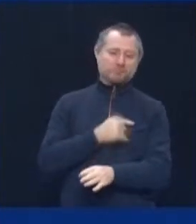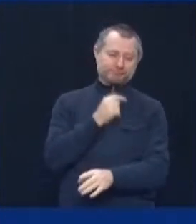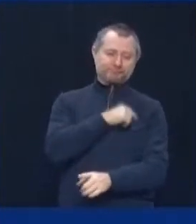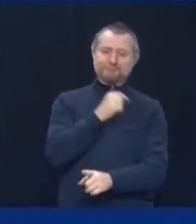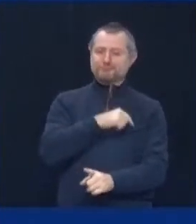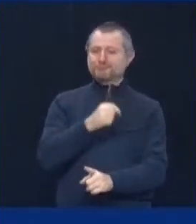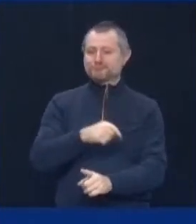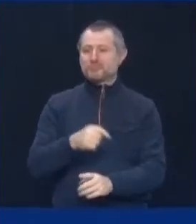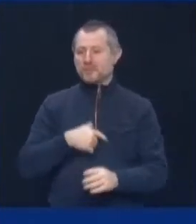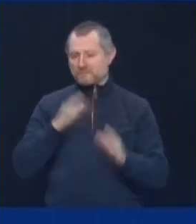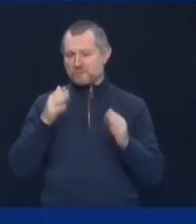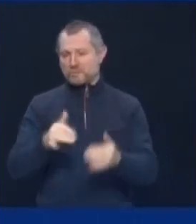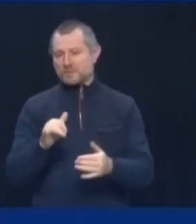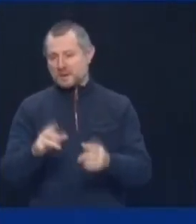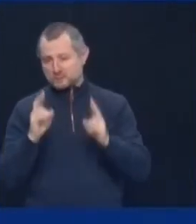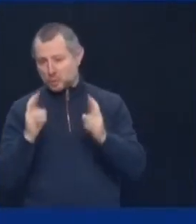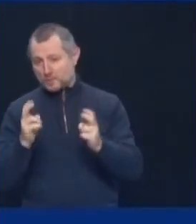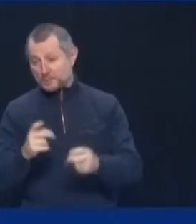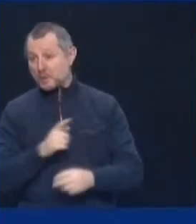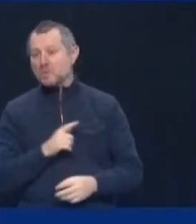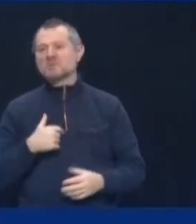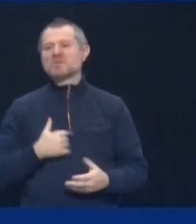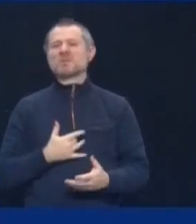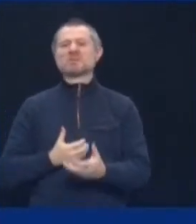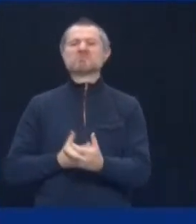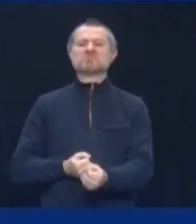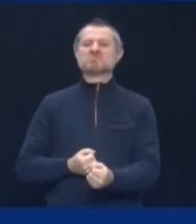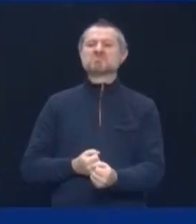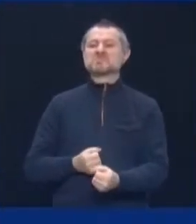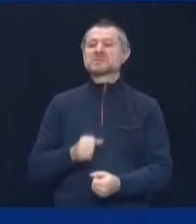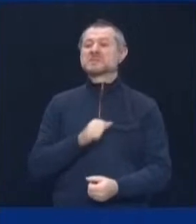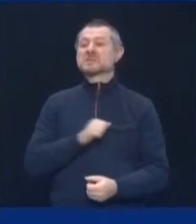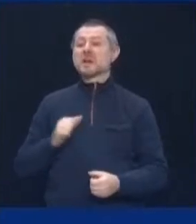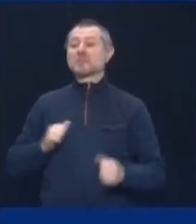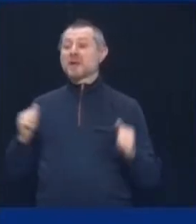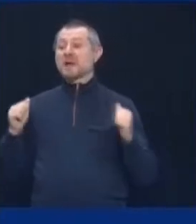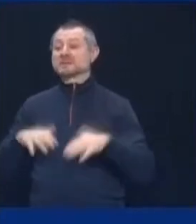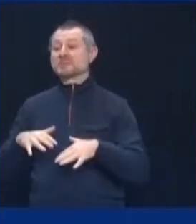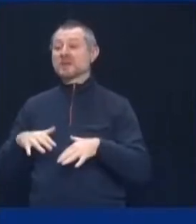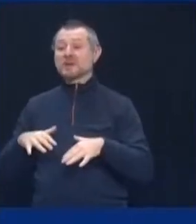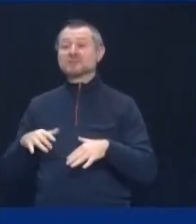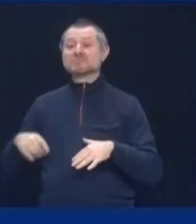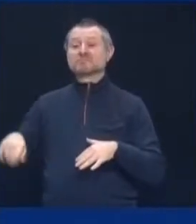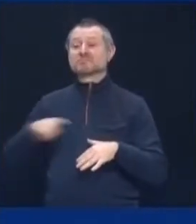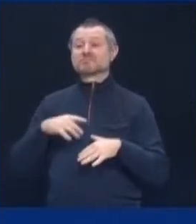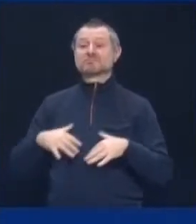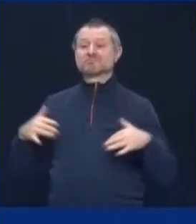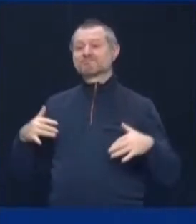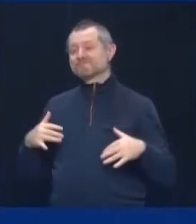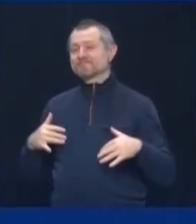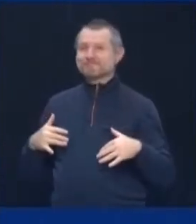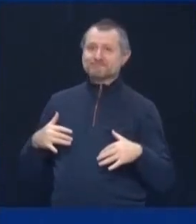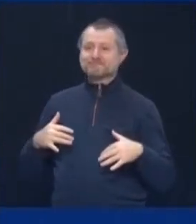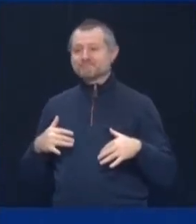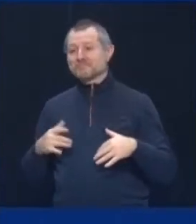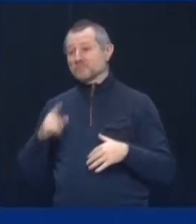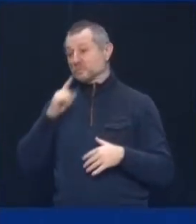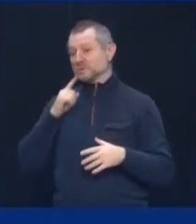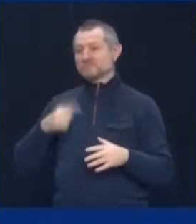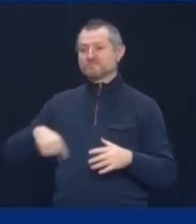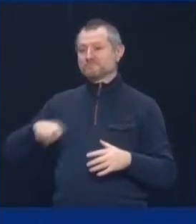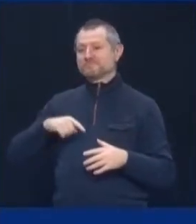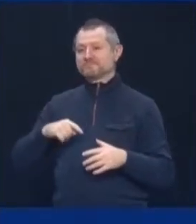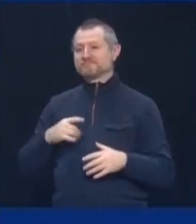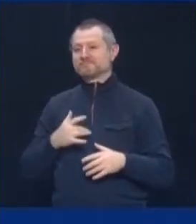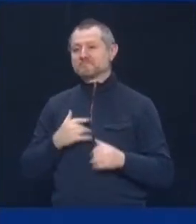to that topic with the legislature. But I'm sure that the Assembly, especially because the Assembly is predominantly